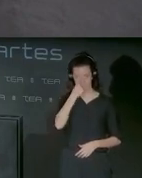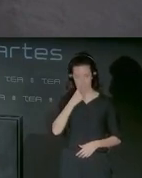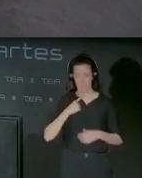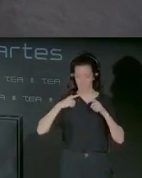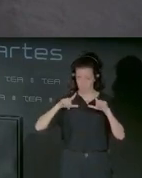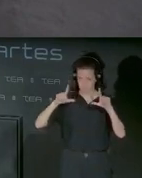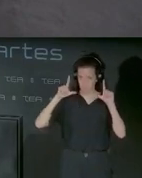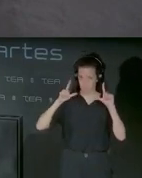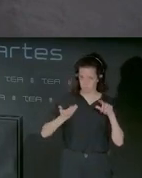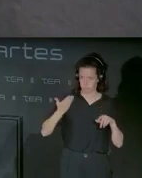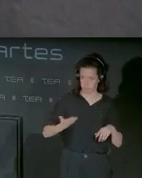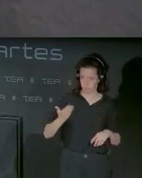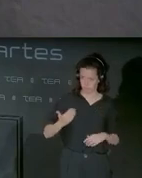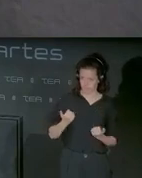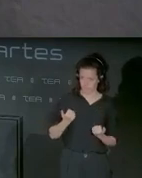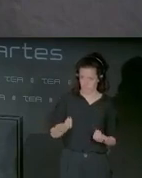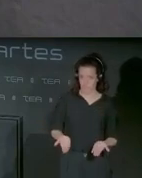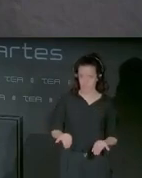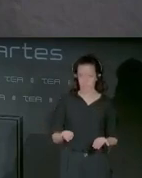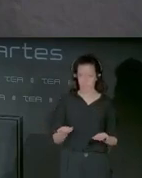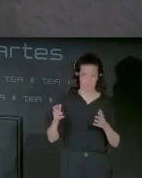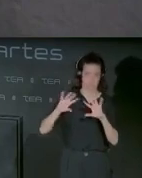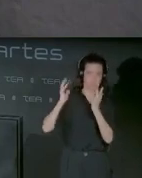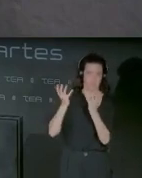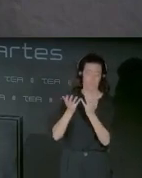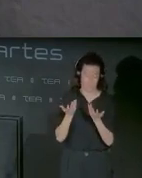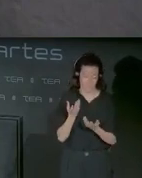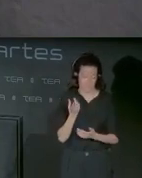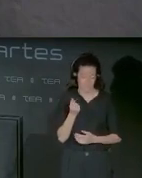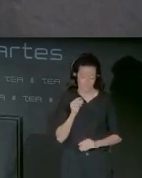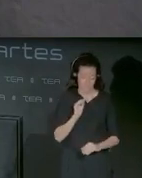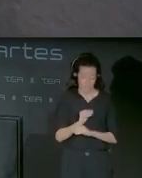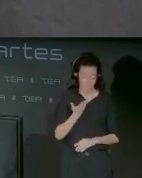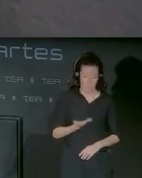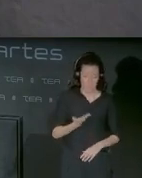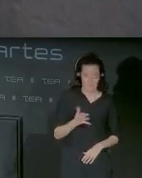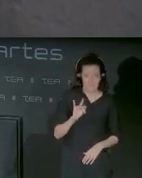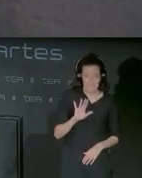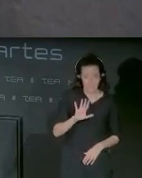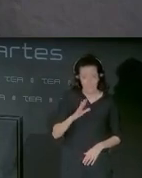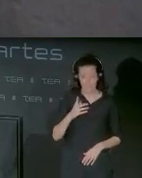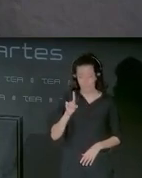Equity money, stuff like that, workforce. Germany is not really known as a